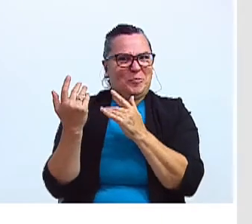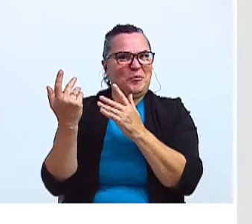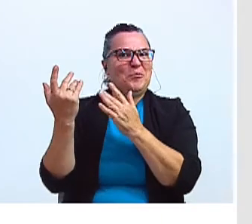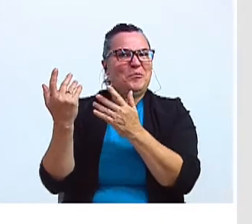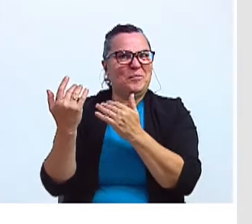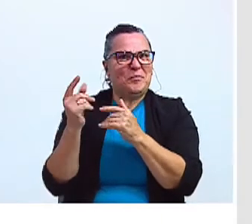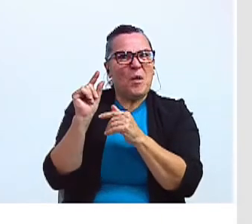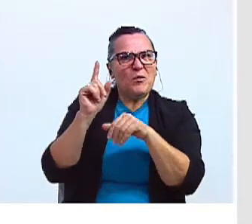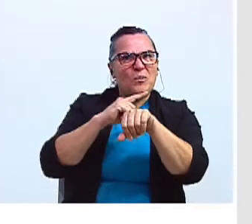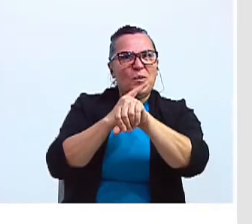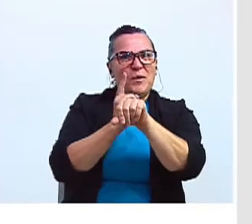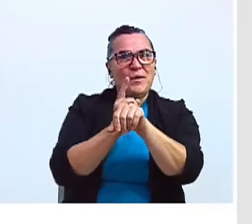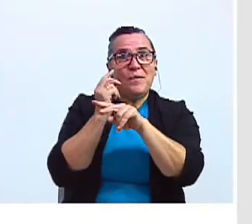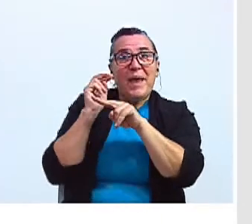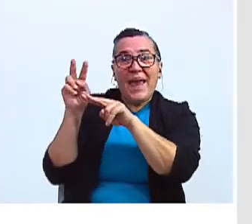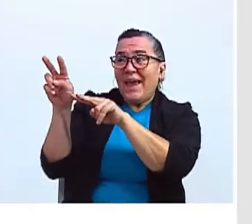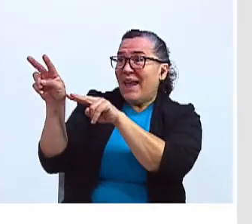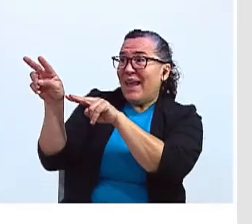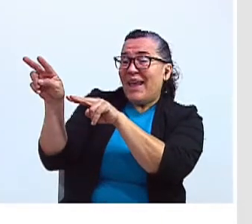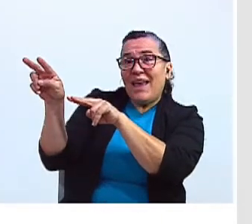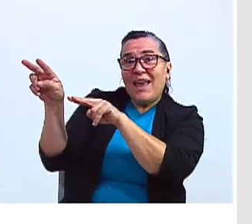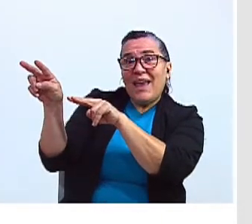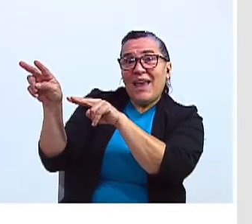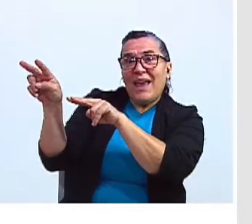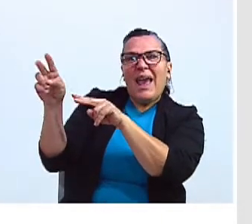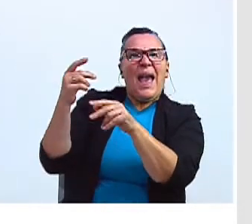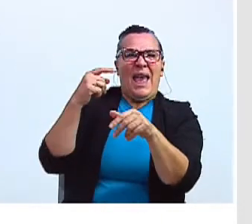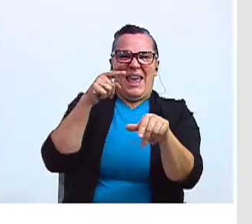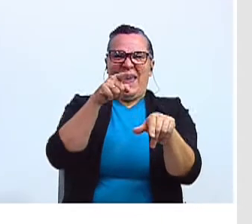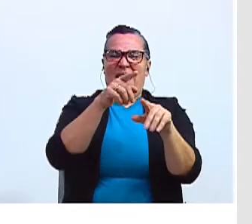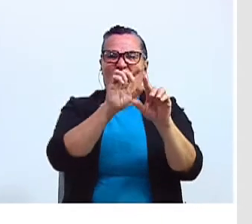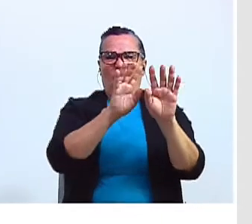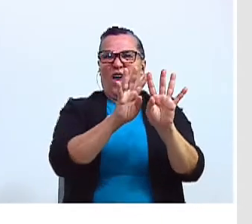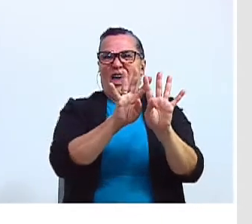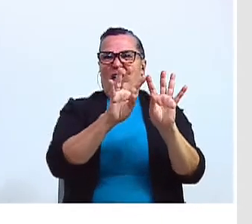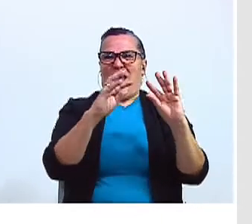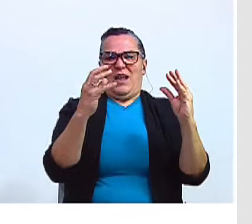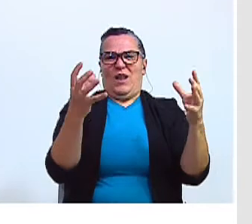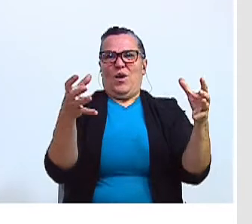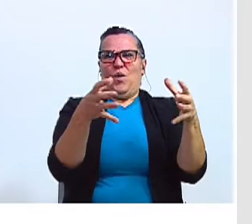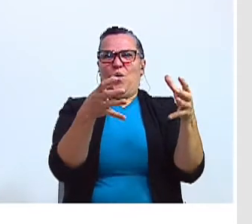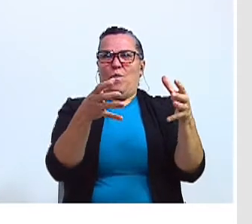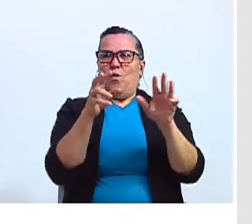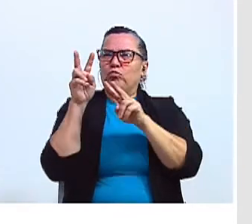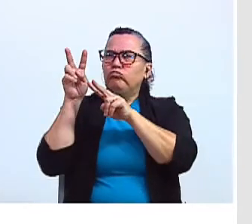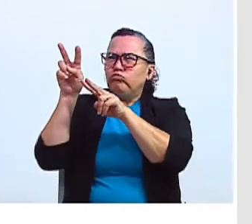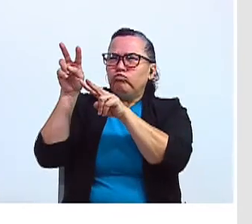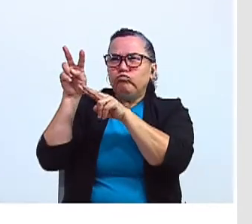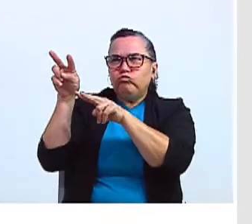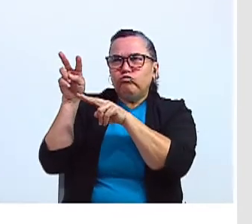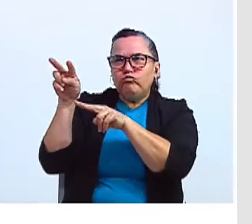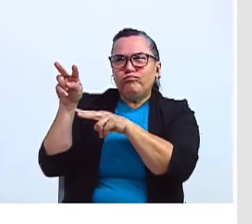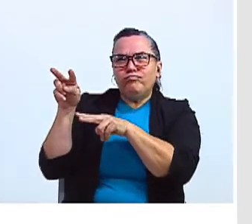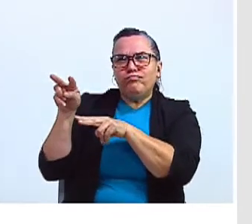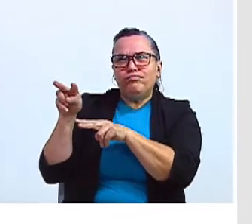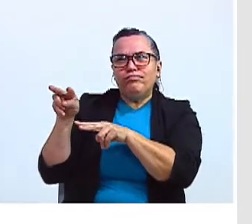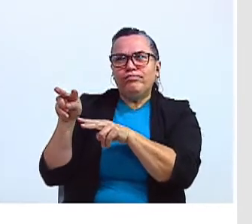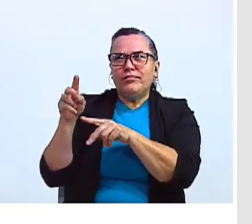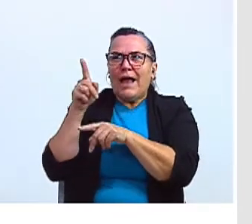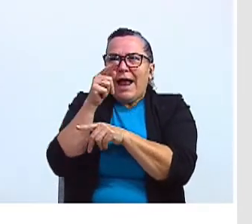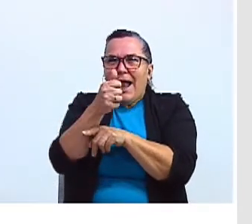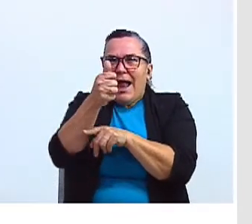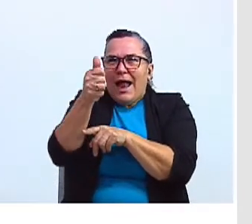Wait a minute. Okay, there you have. Okay? So pay attention. Look